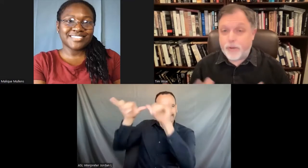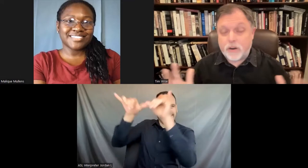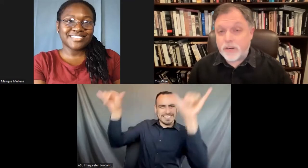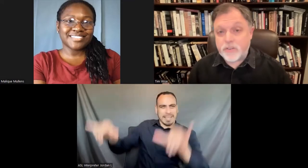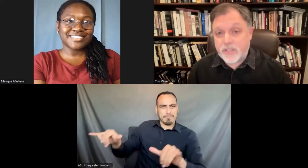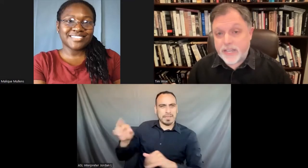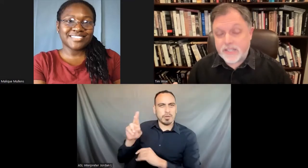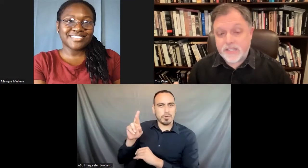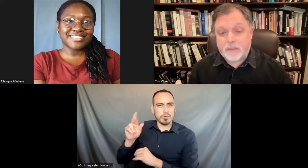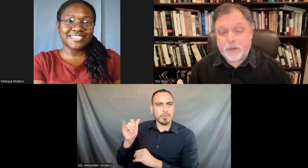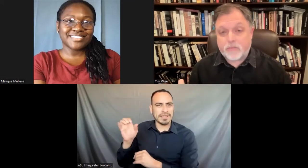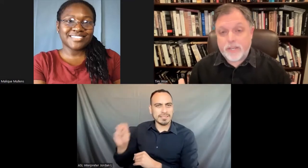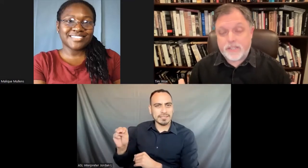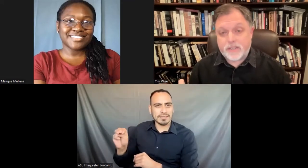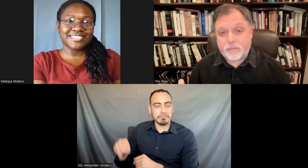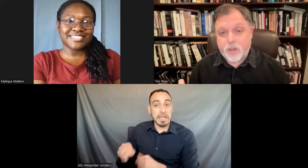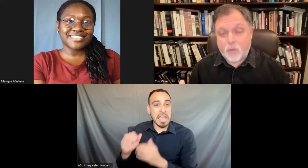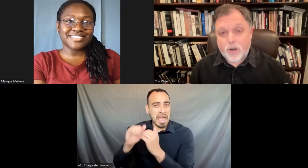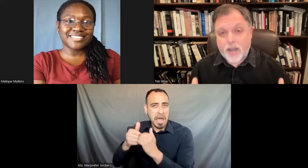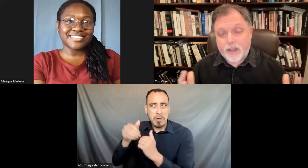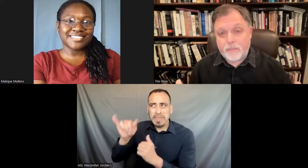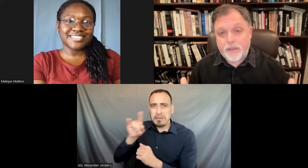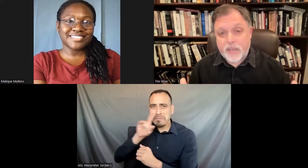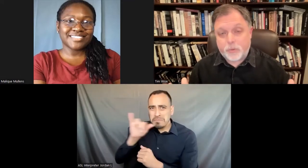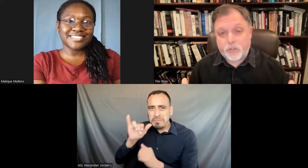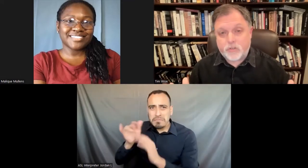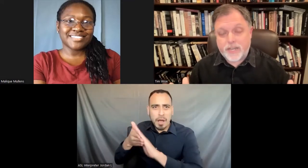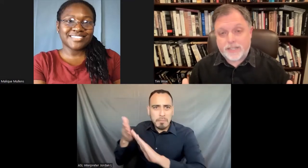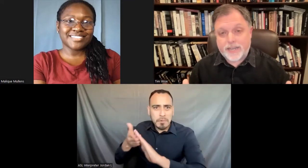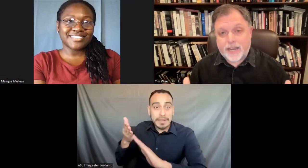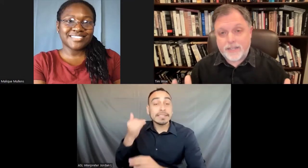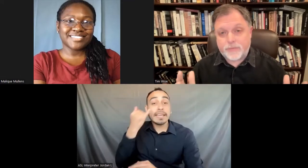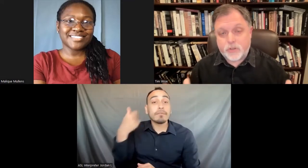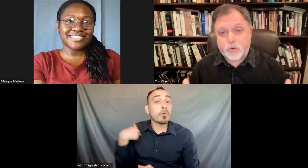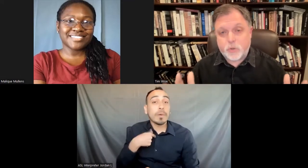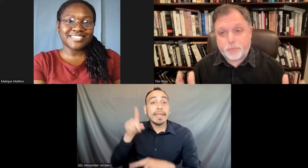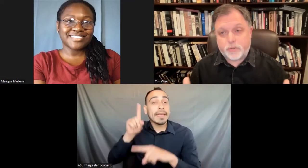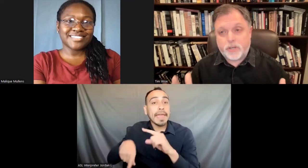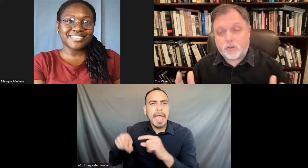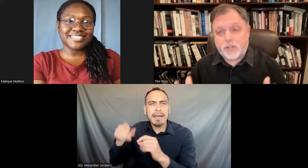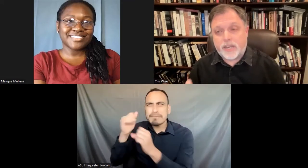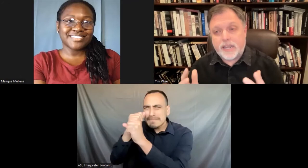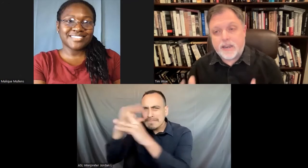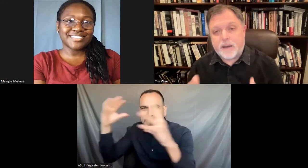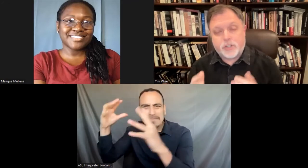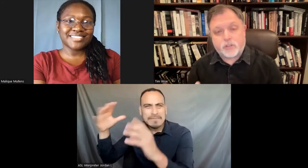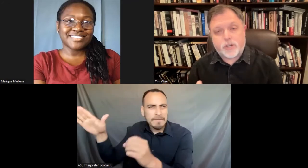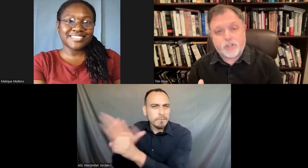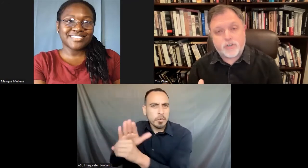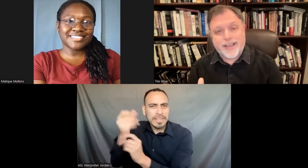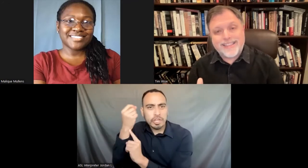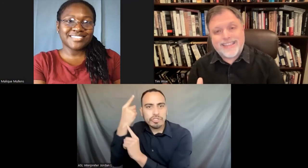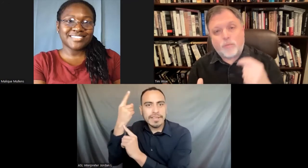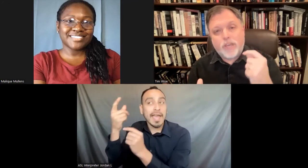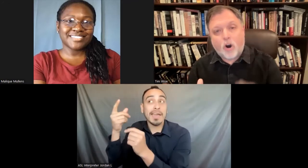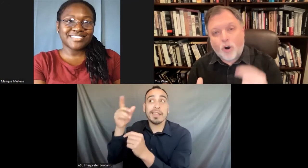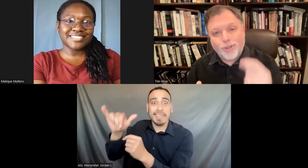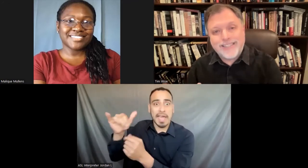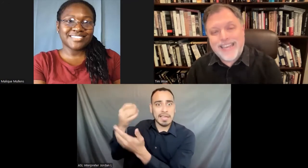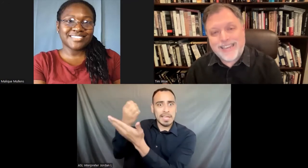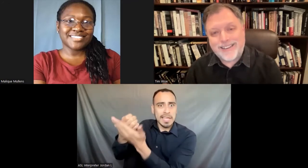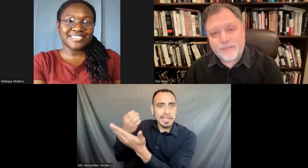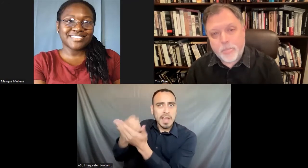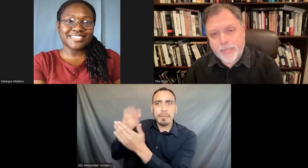Because if we don't understand systemic racism, we're not going to be able to create the kinds of social, political, and economic structures that we